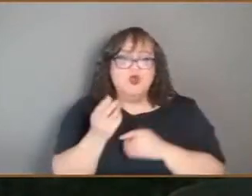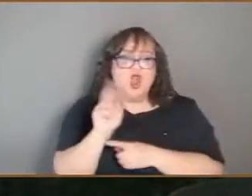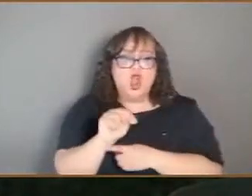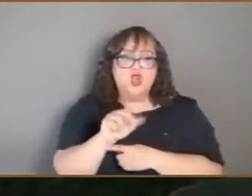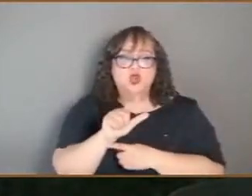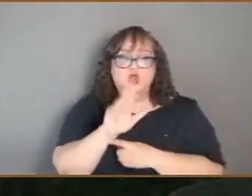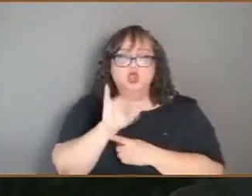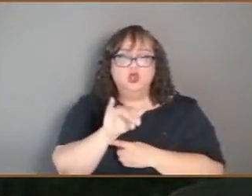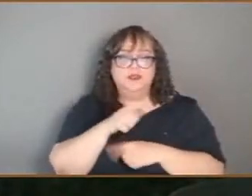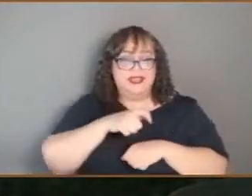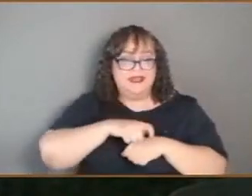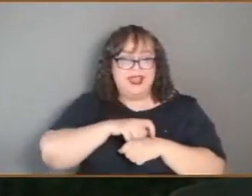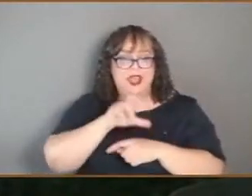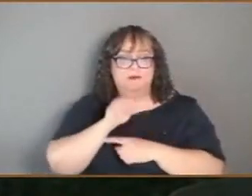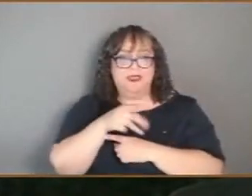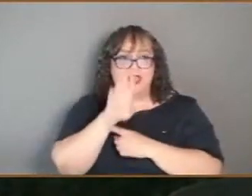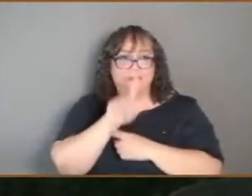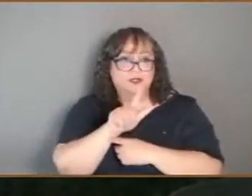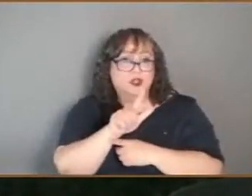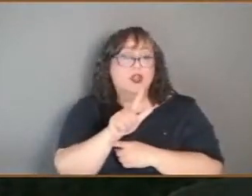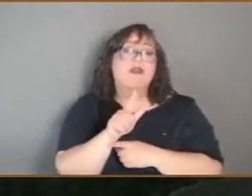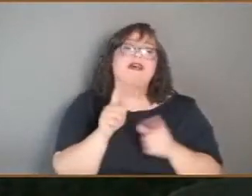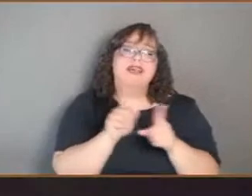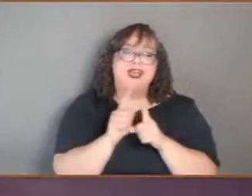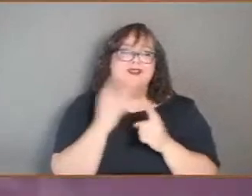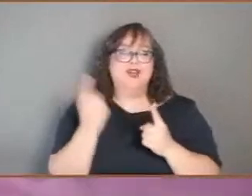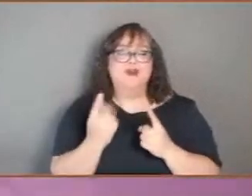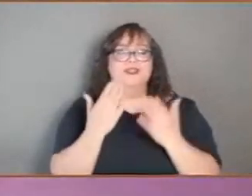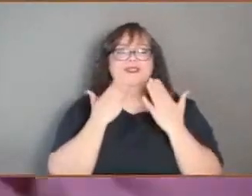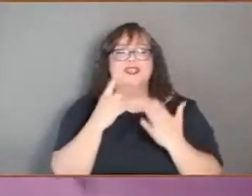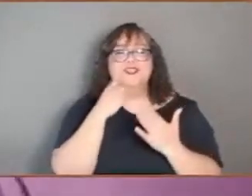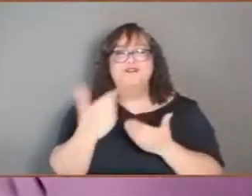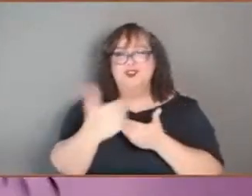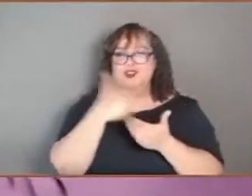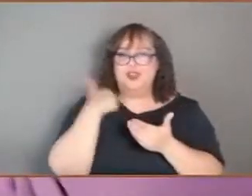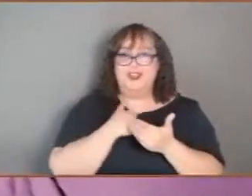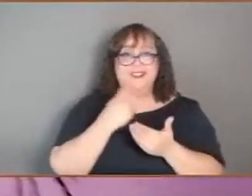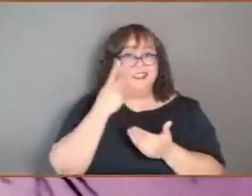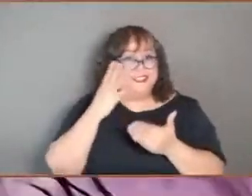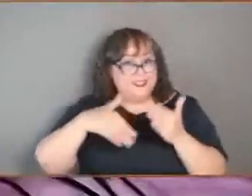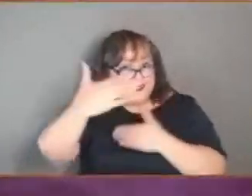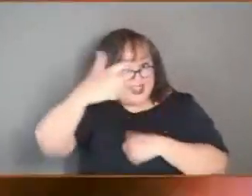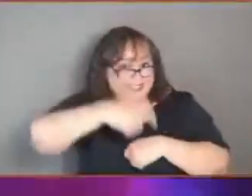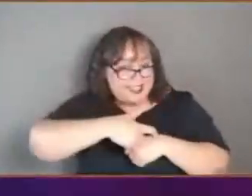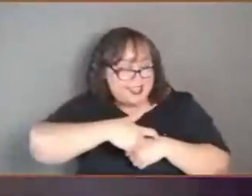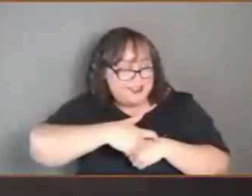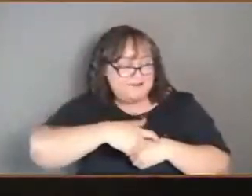you so much for tuning in, and we will see you next time.